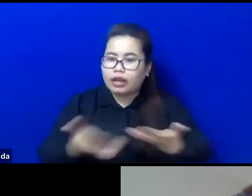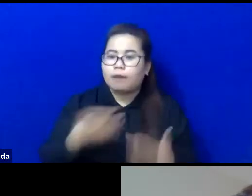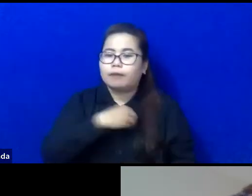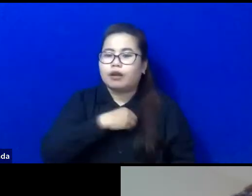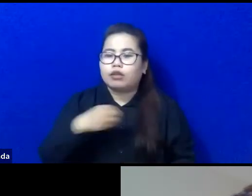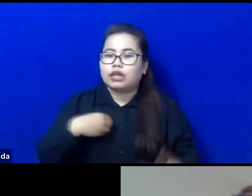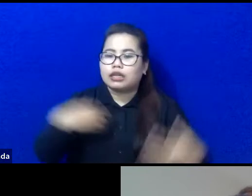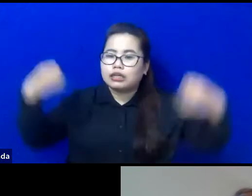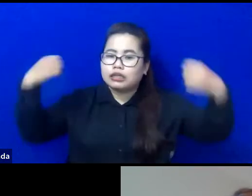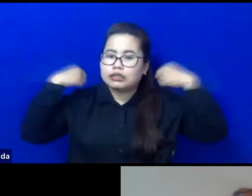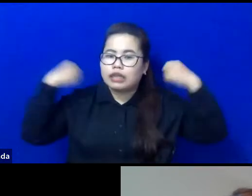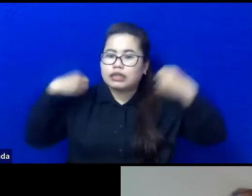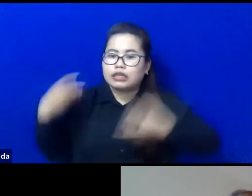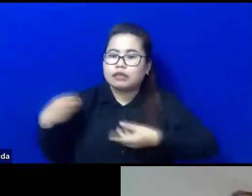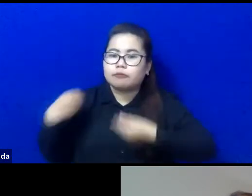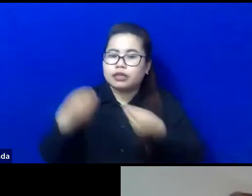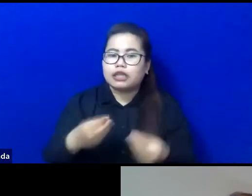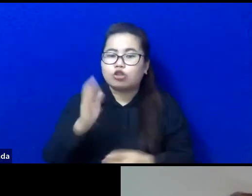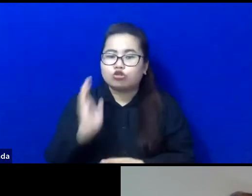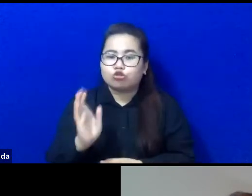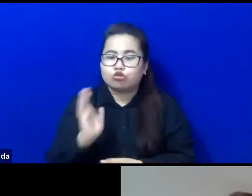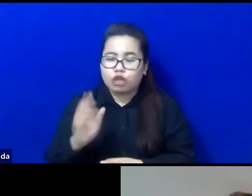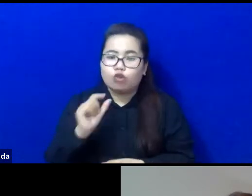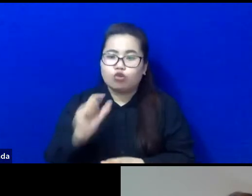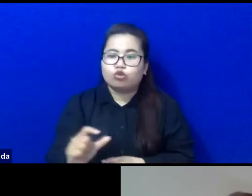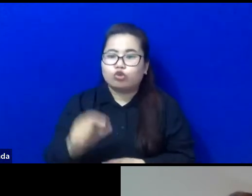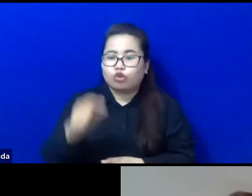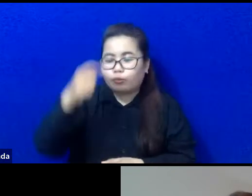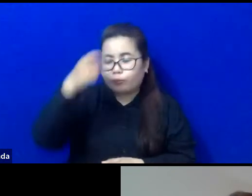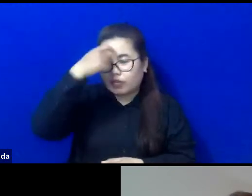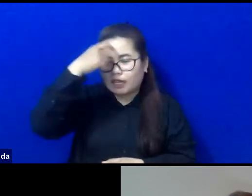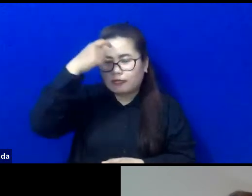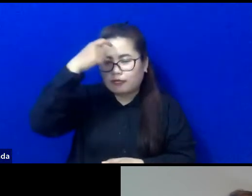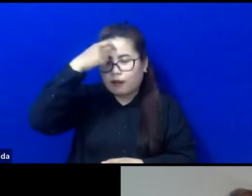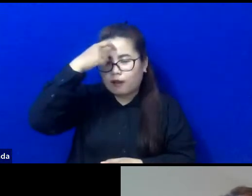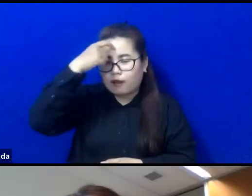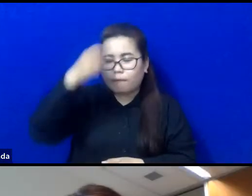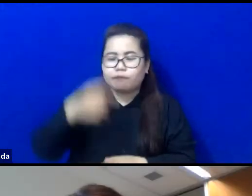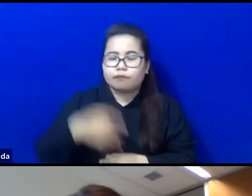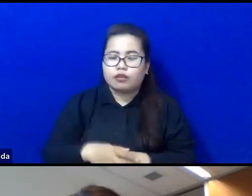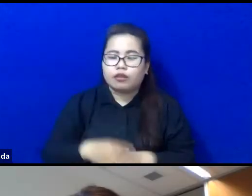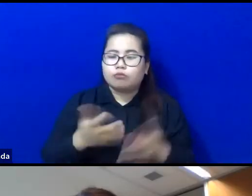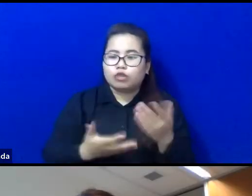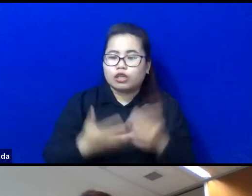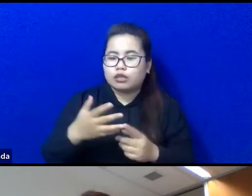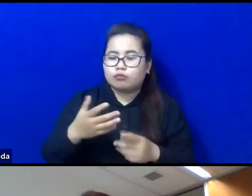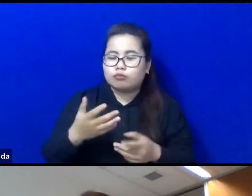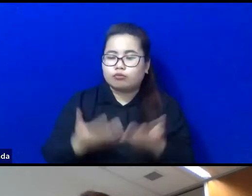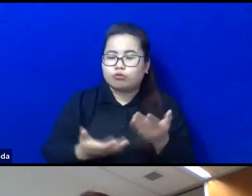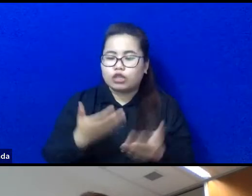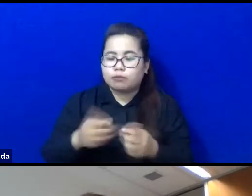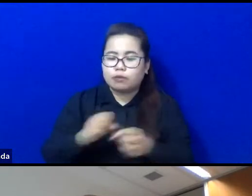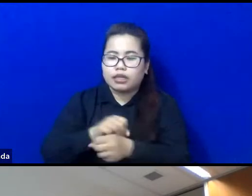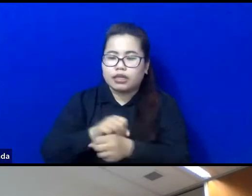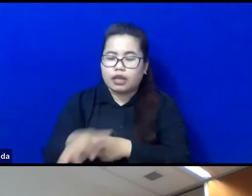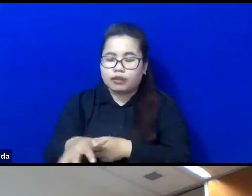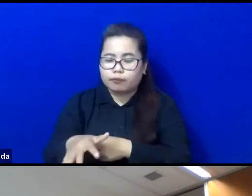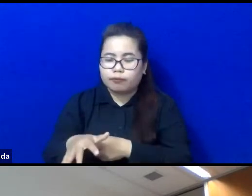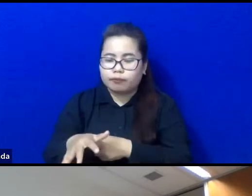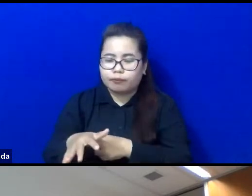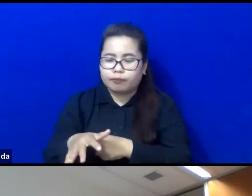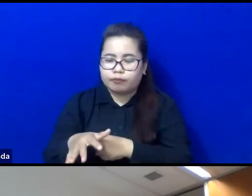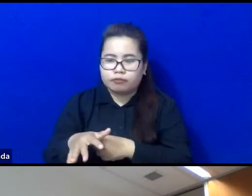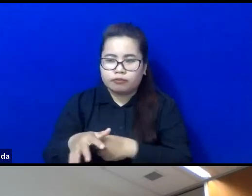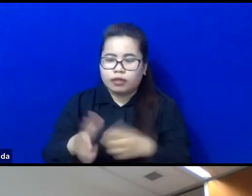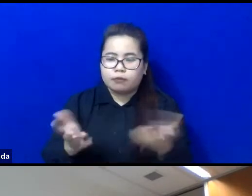with mental health in Indonesia. And we heard about people being put in at the home. So I probably you